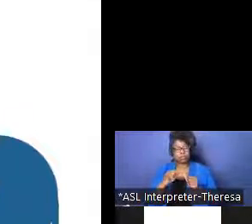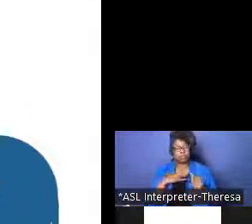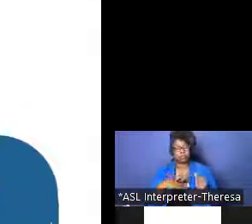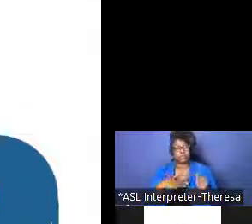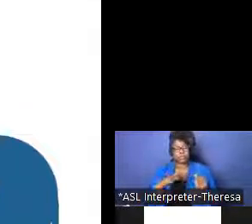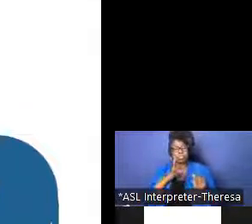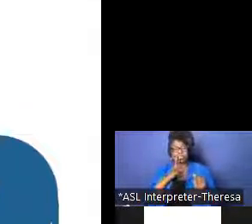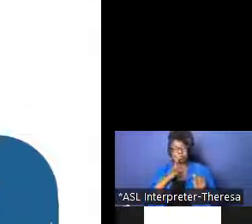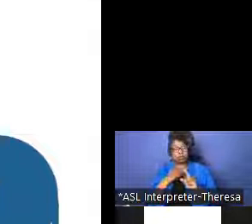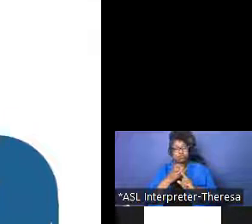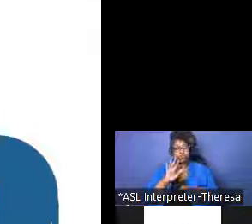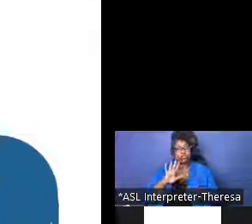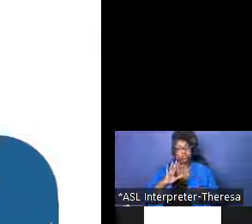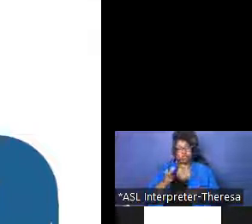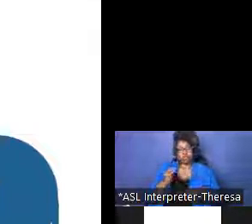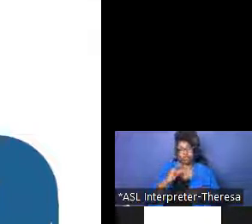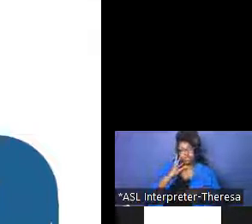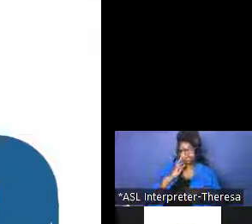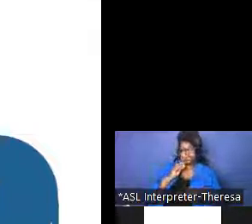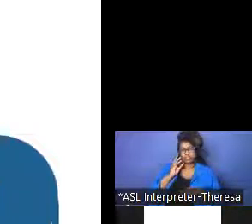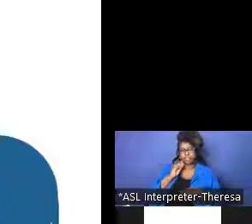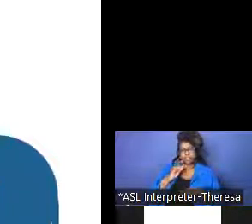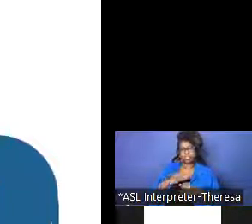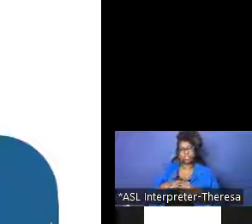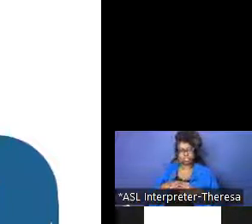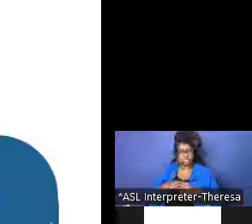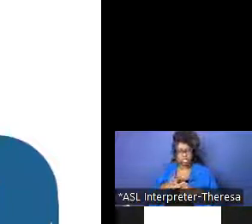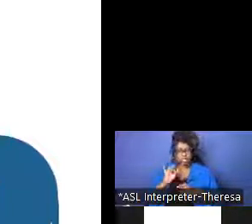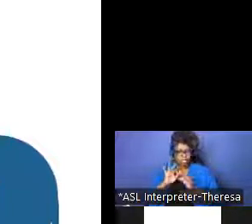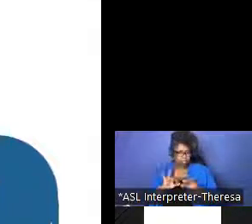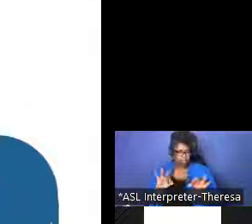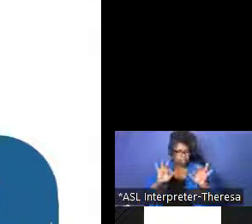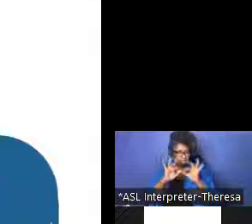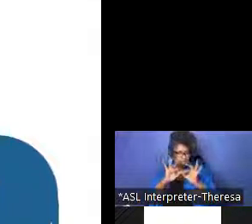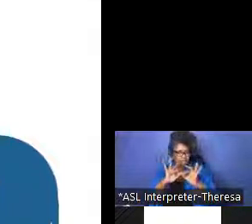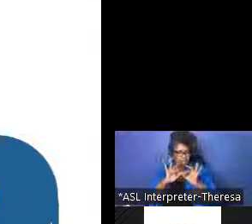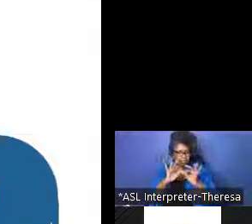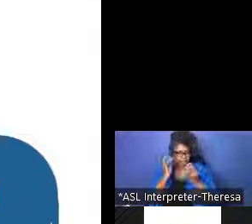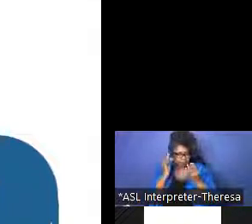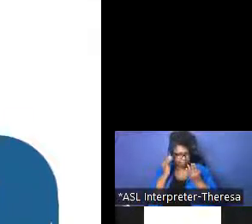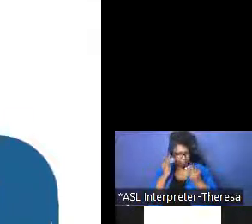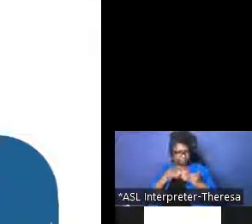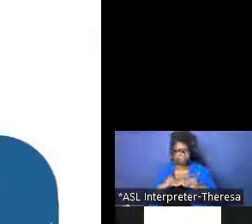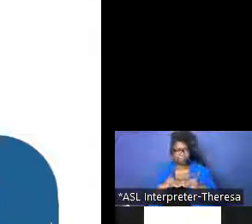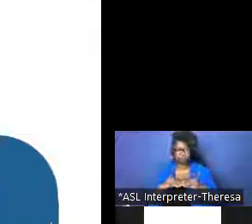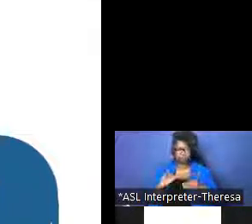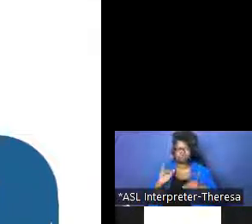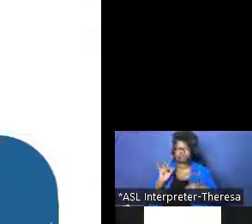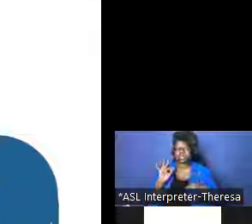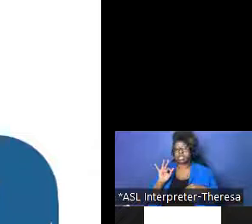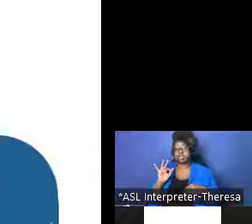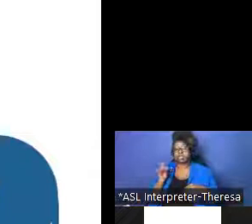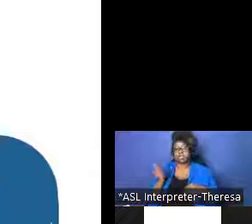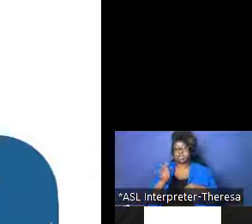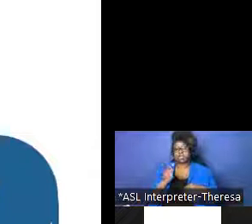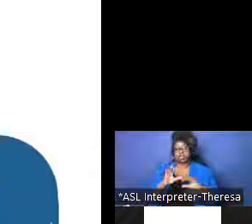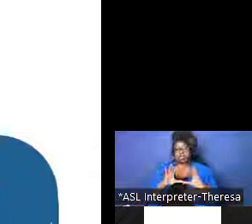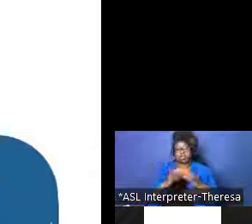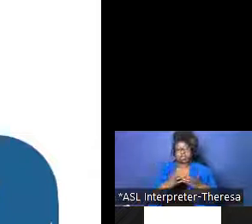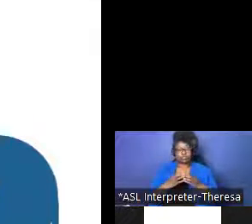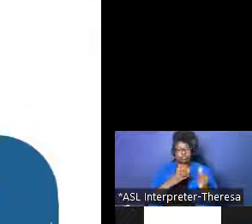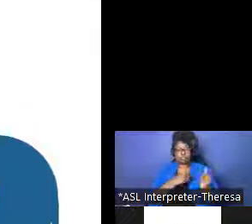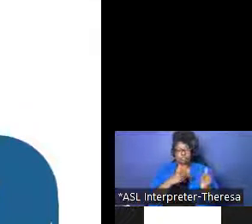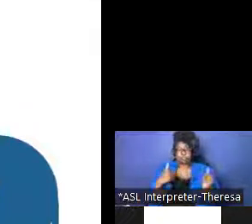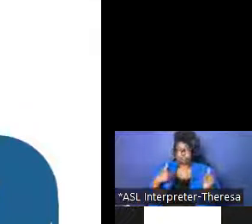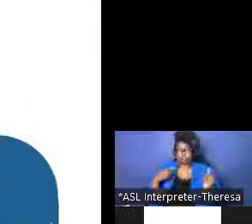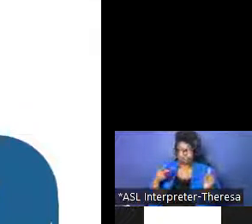speak from your own experience, definitely an important thing to consider. And if there are several group members with things to